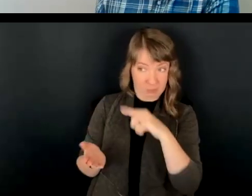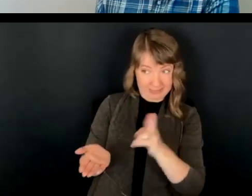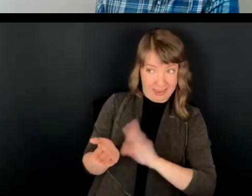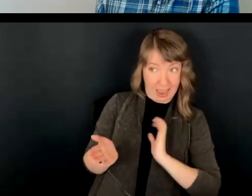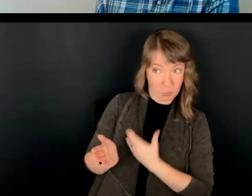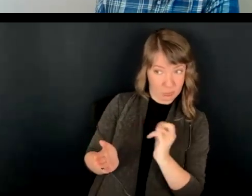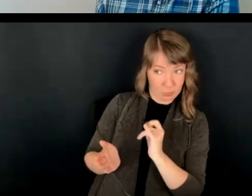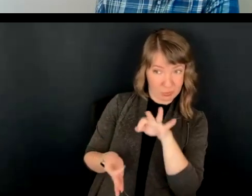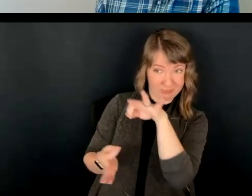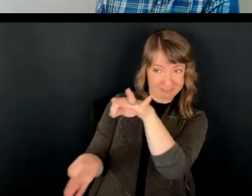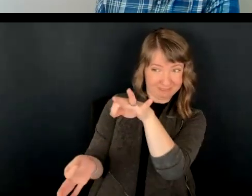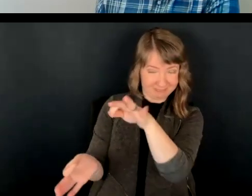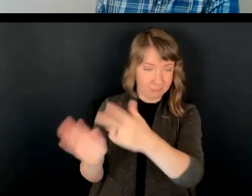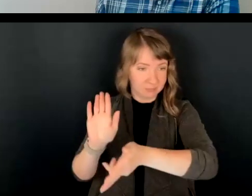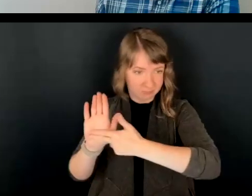so